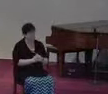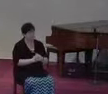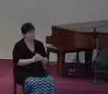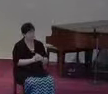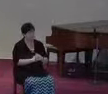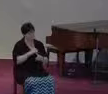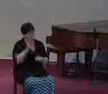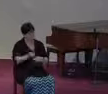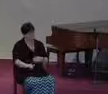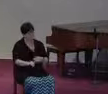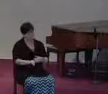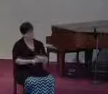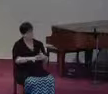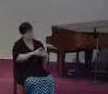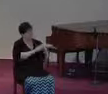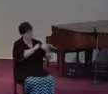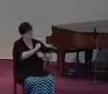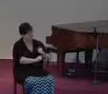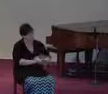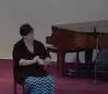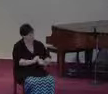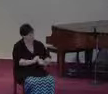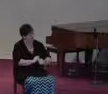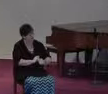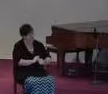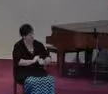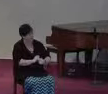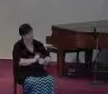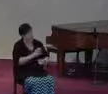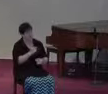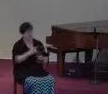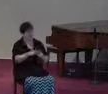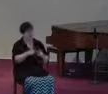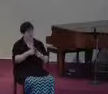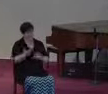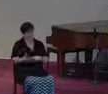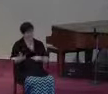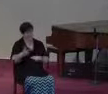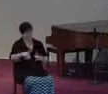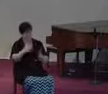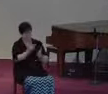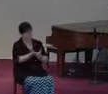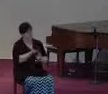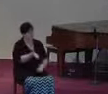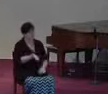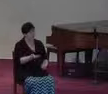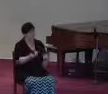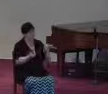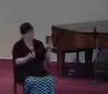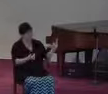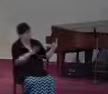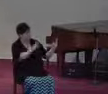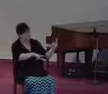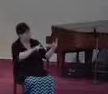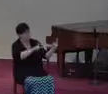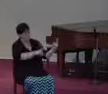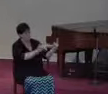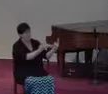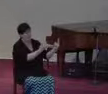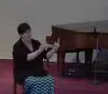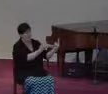That's what's customary. And when they got there, there were two people expecting